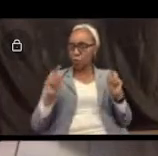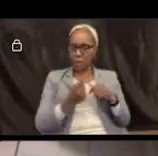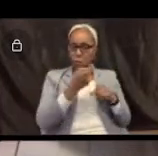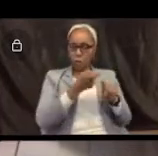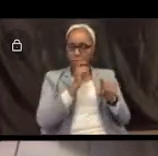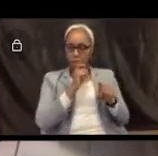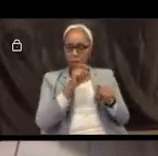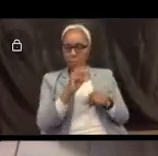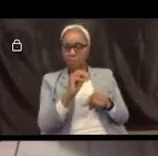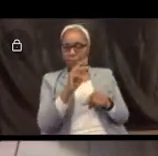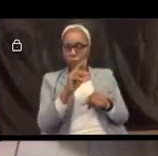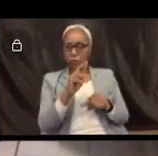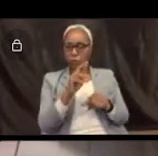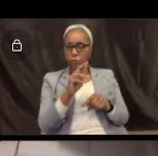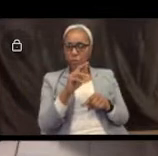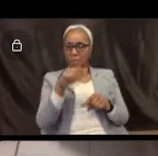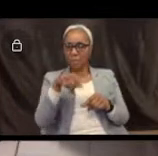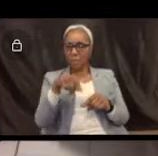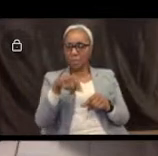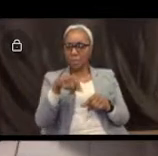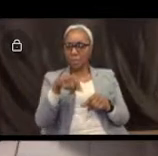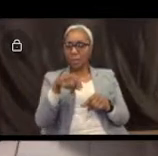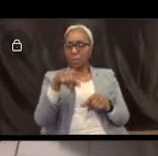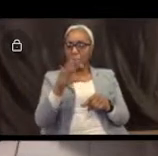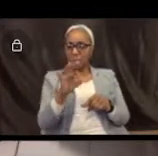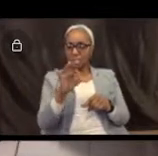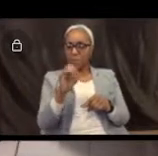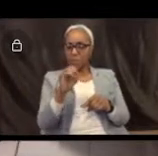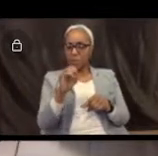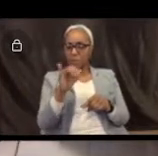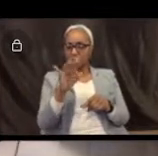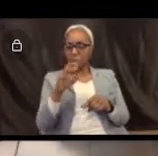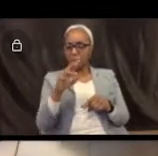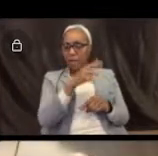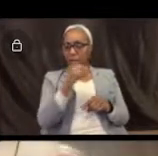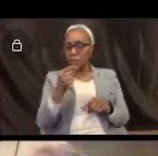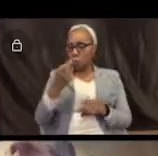from Mr. Pfeiffer and one from me.